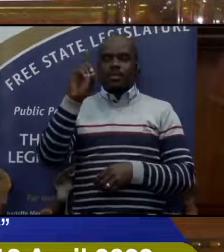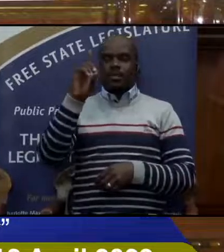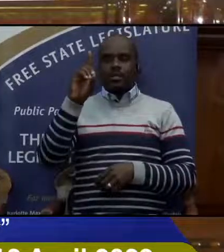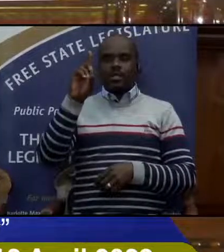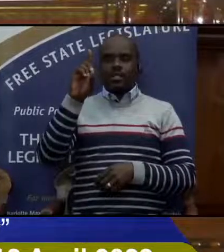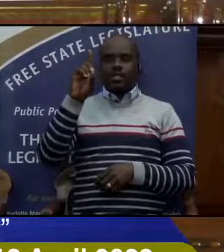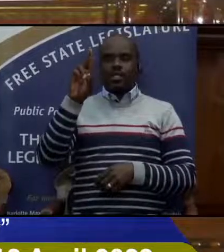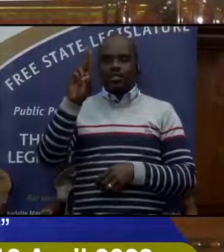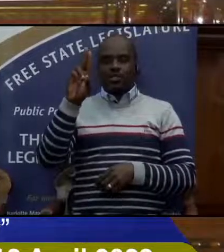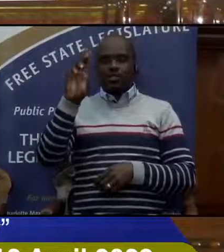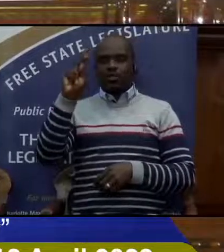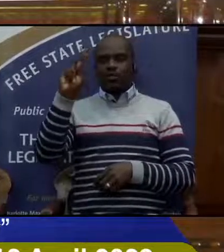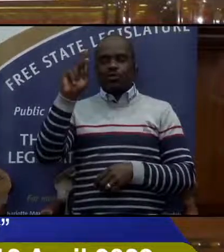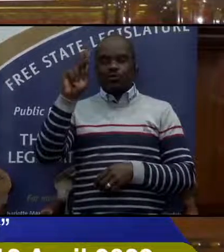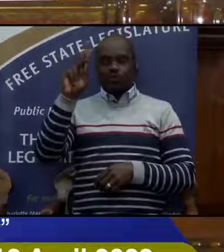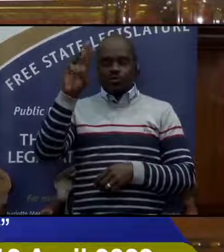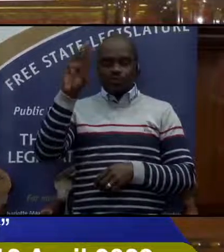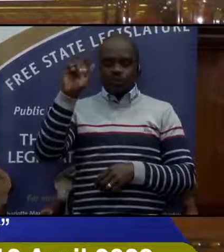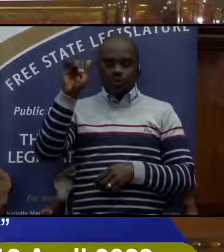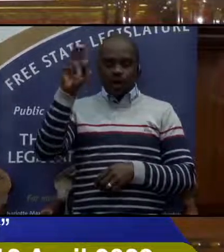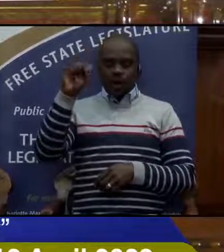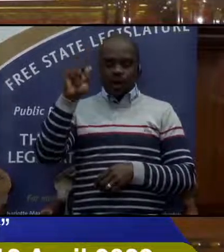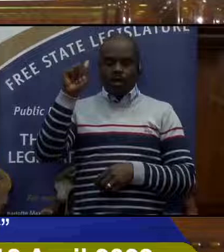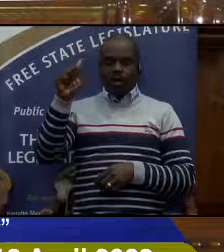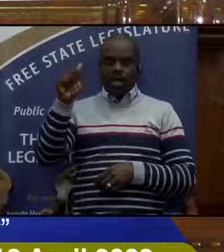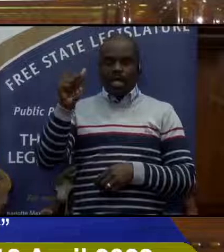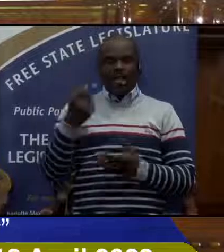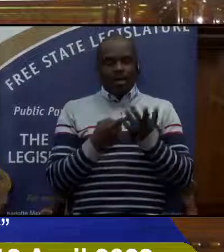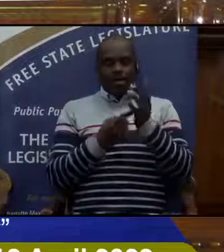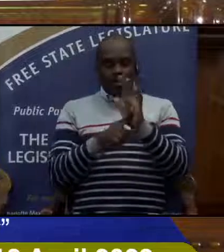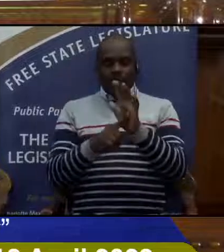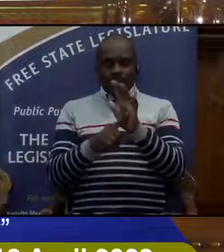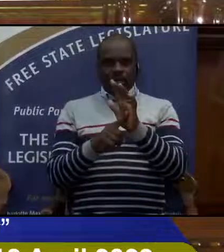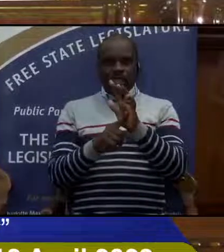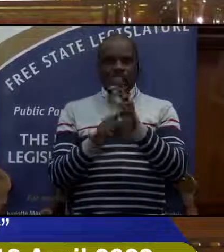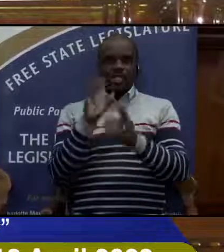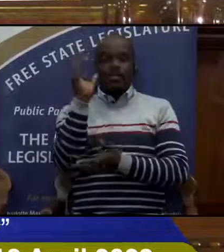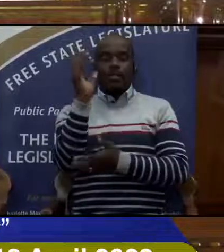his budget speech that at a municipal level, where the